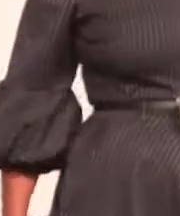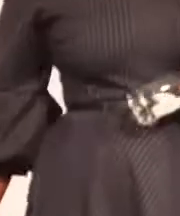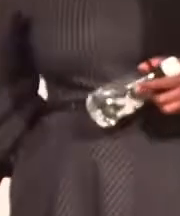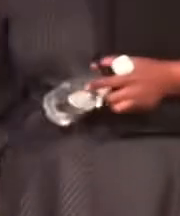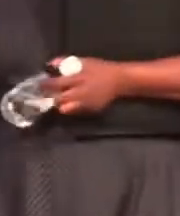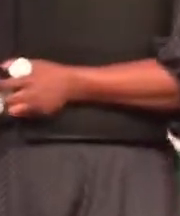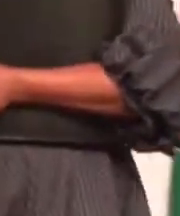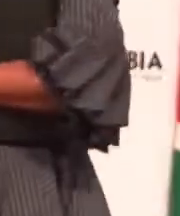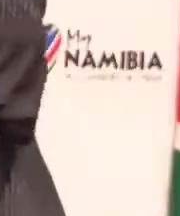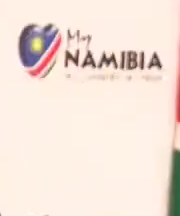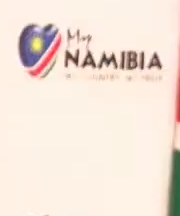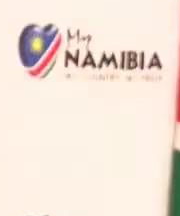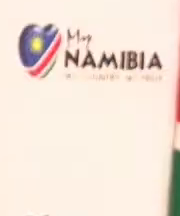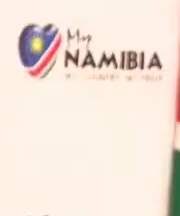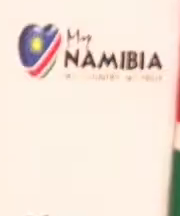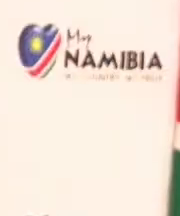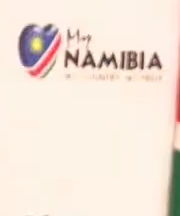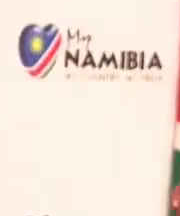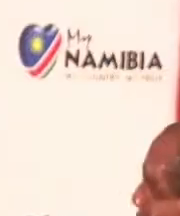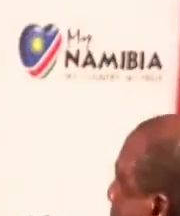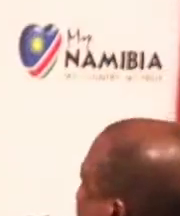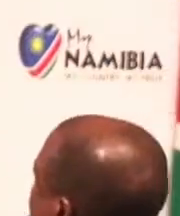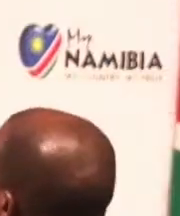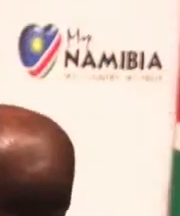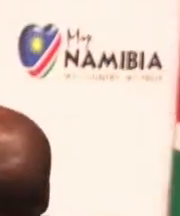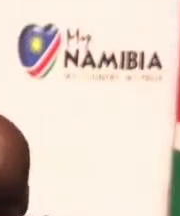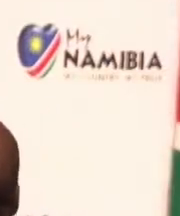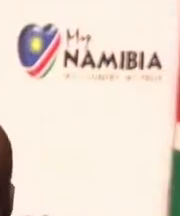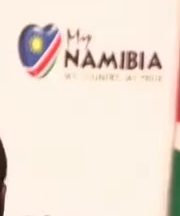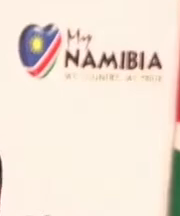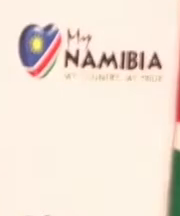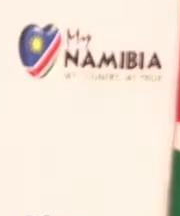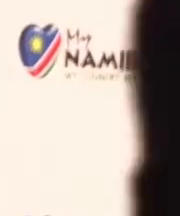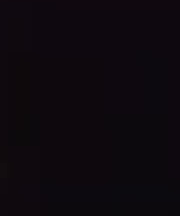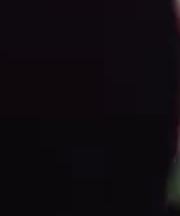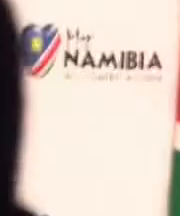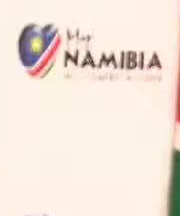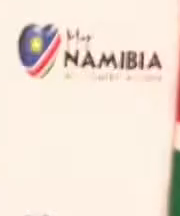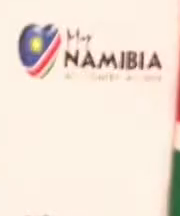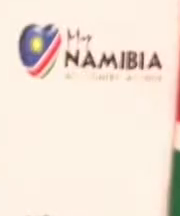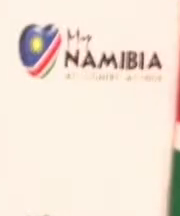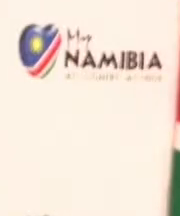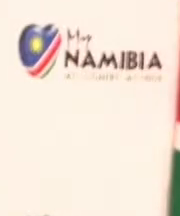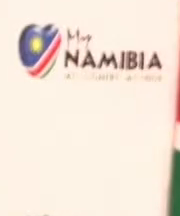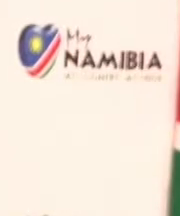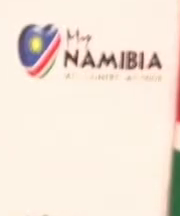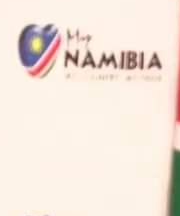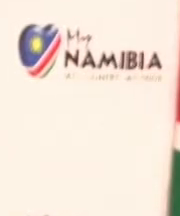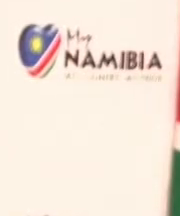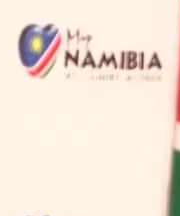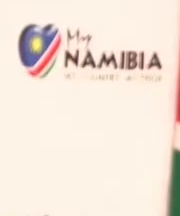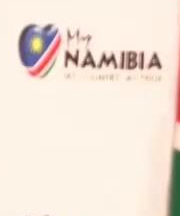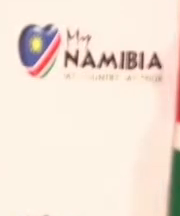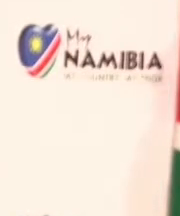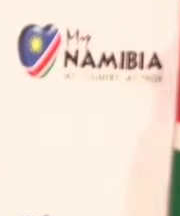Good morning, my name is Steffi Balzer. I'm a journalist at the Allgemeine Zeitung. We're here at the COVID Communication Center, and today